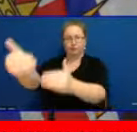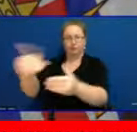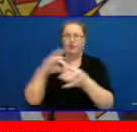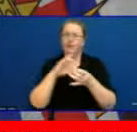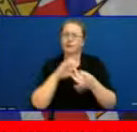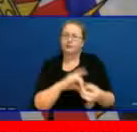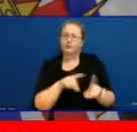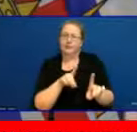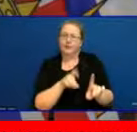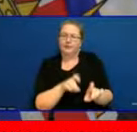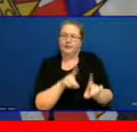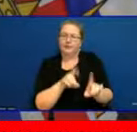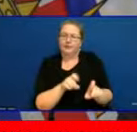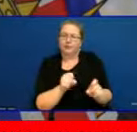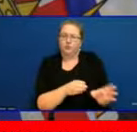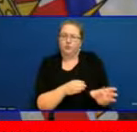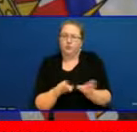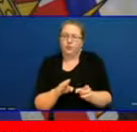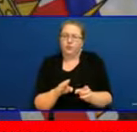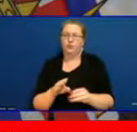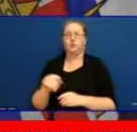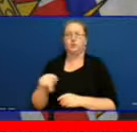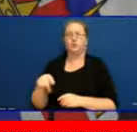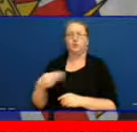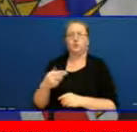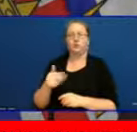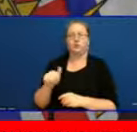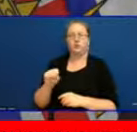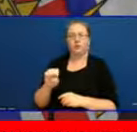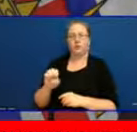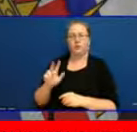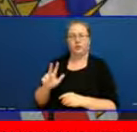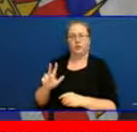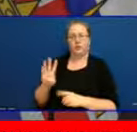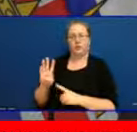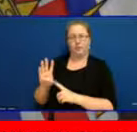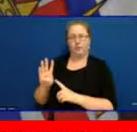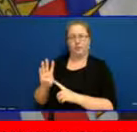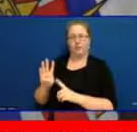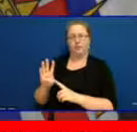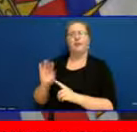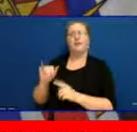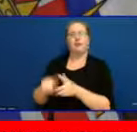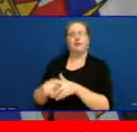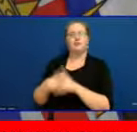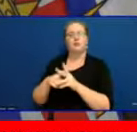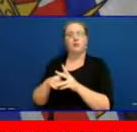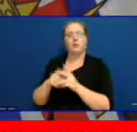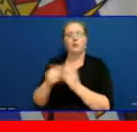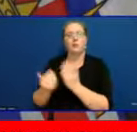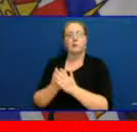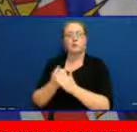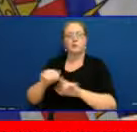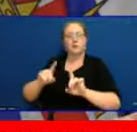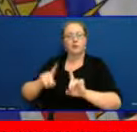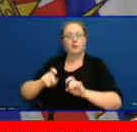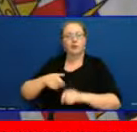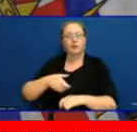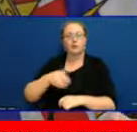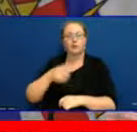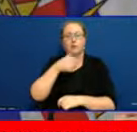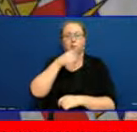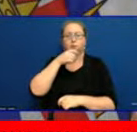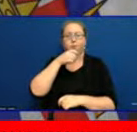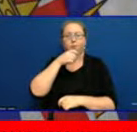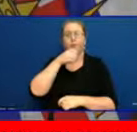phase 3B really refers to when we modified the testing strategy for students in the school